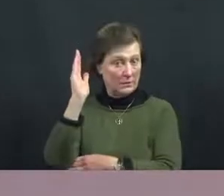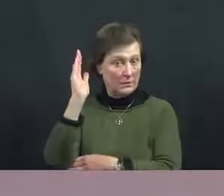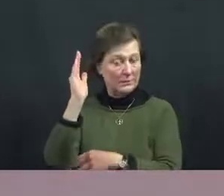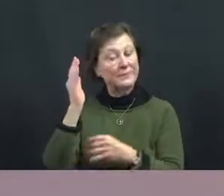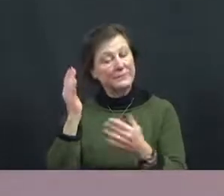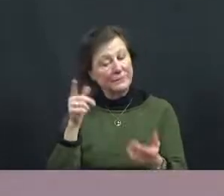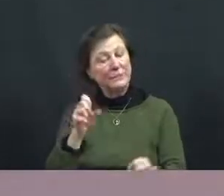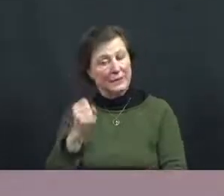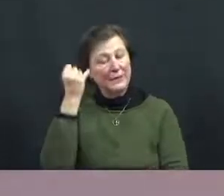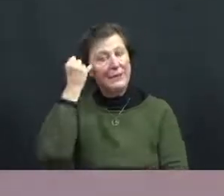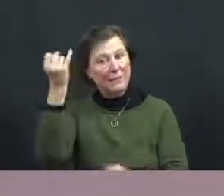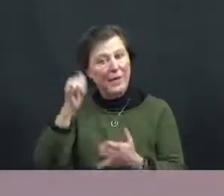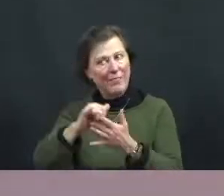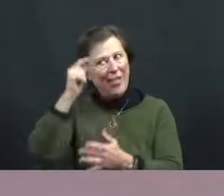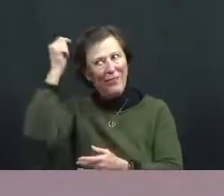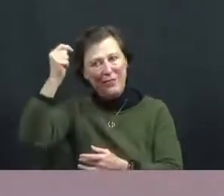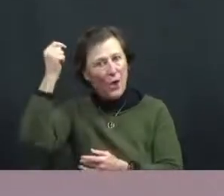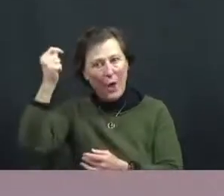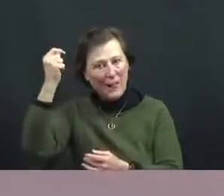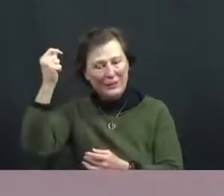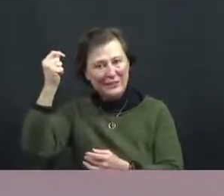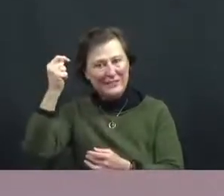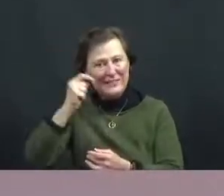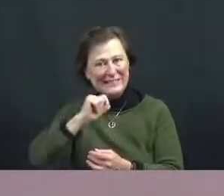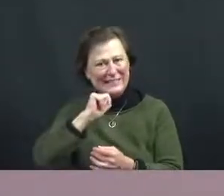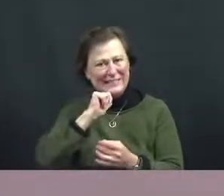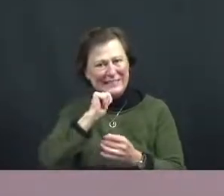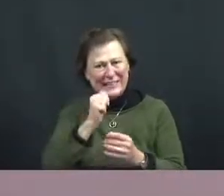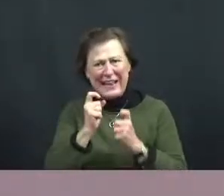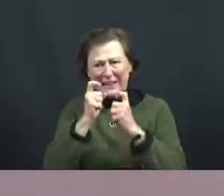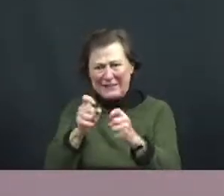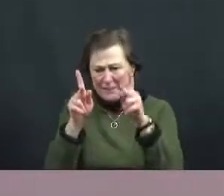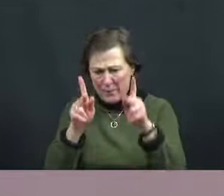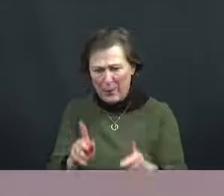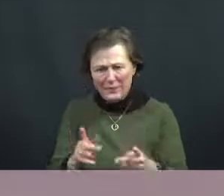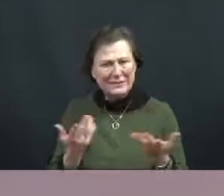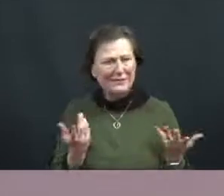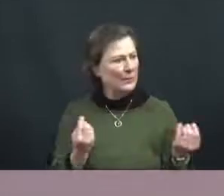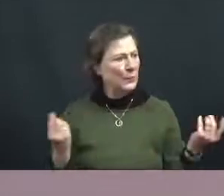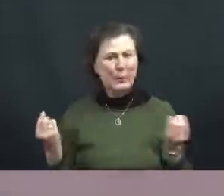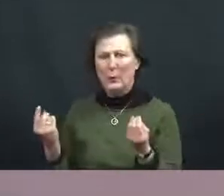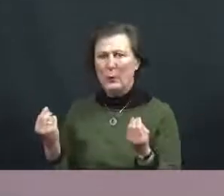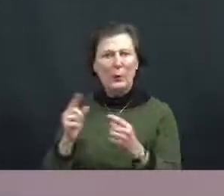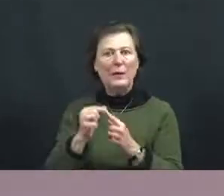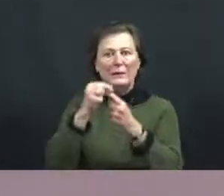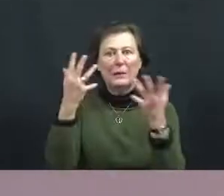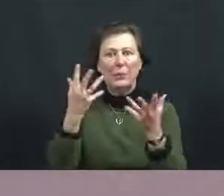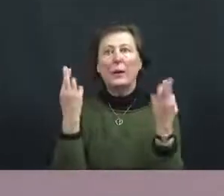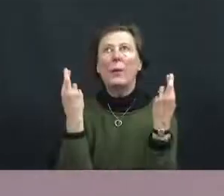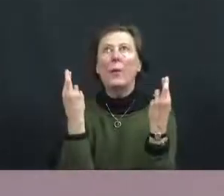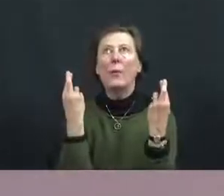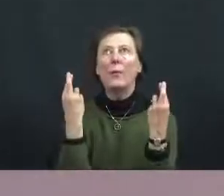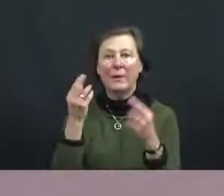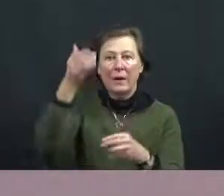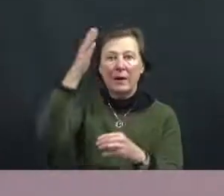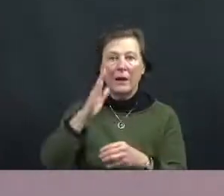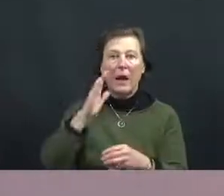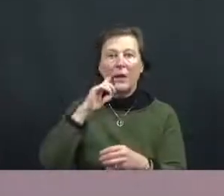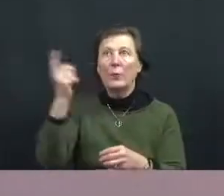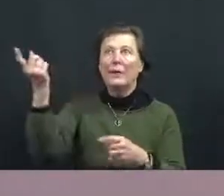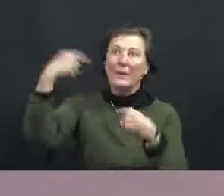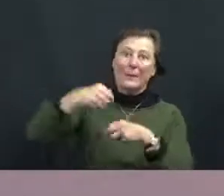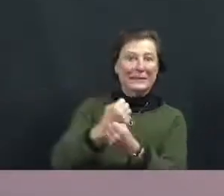you can see, this theology doesn't give a person a whole lot to do except that hope that God steps in to save the